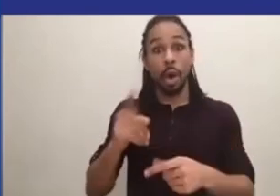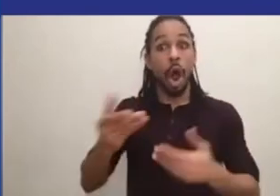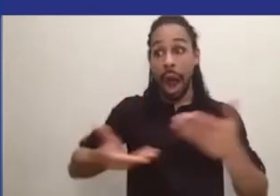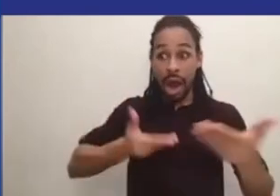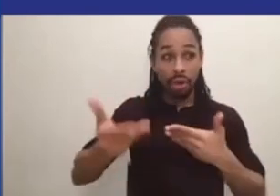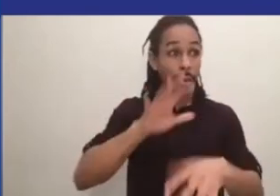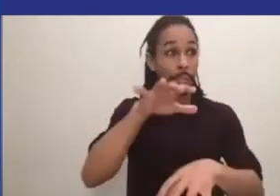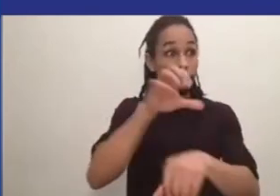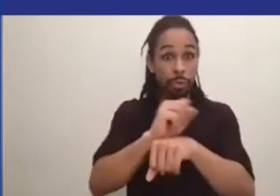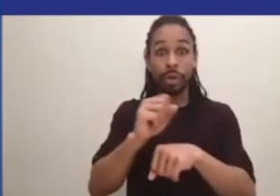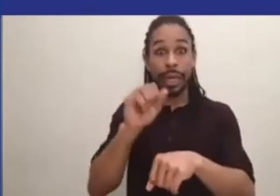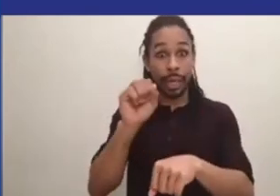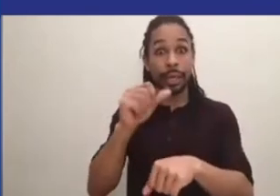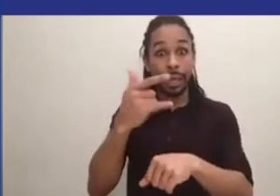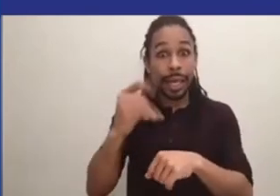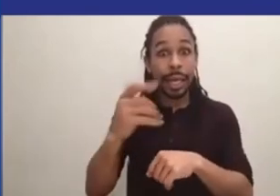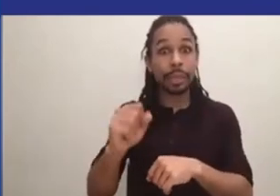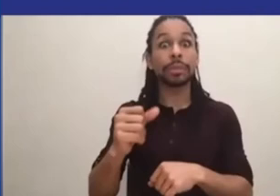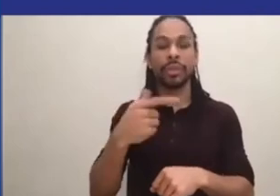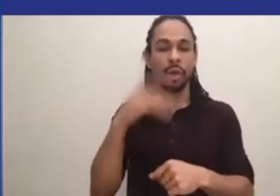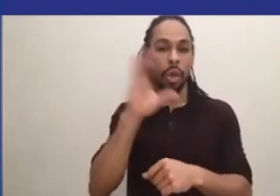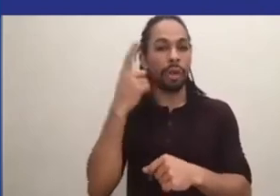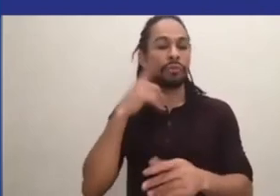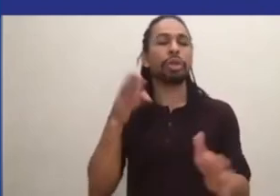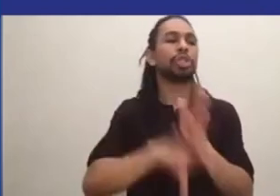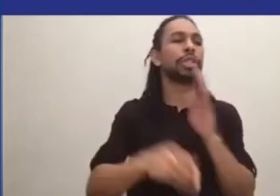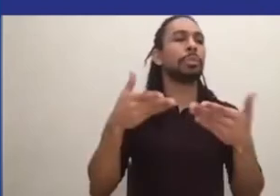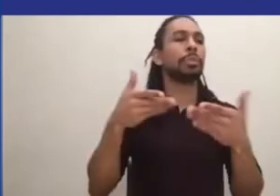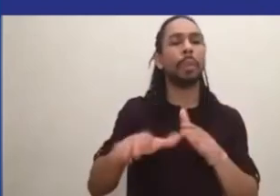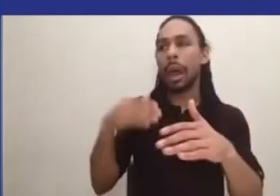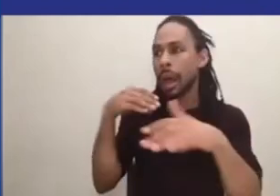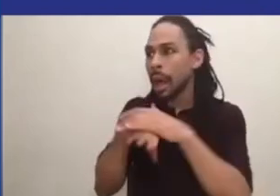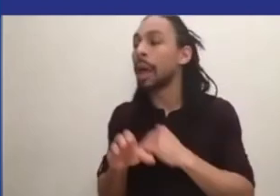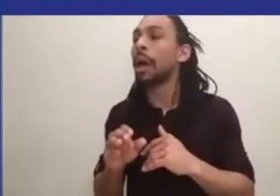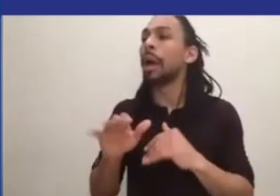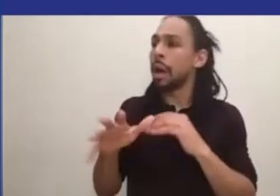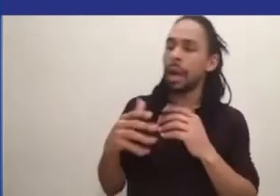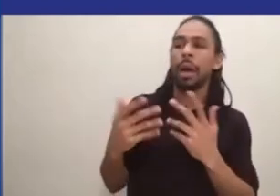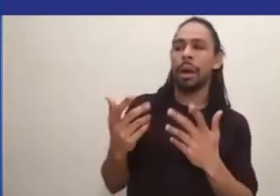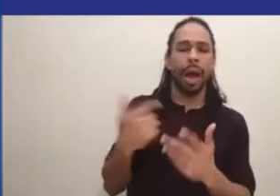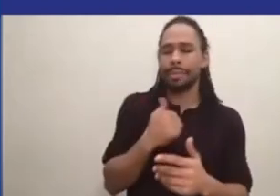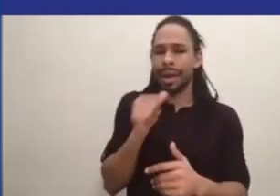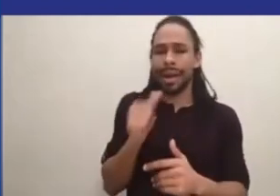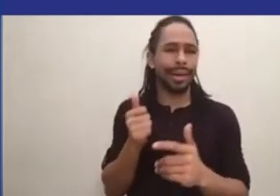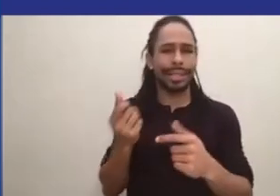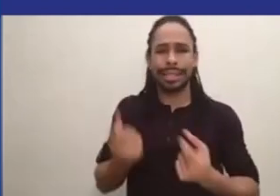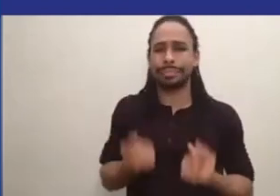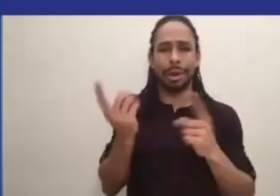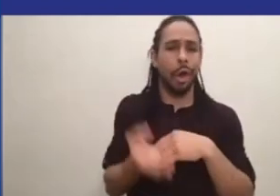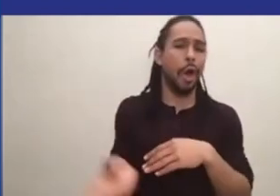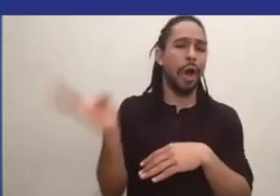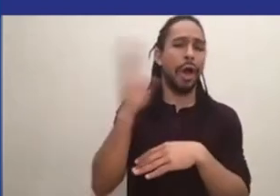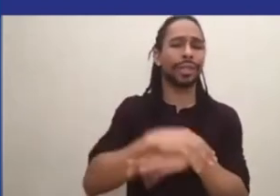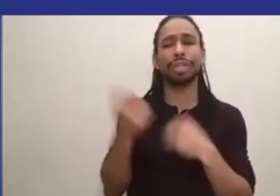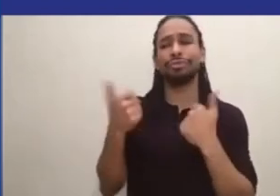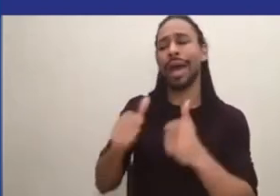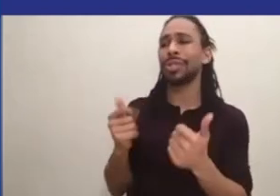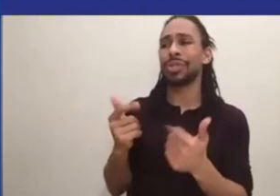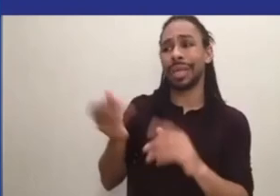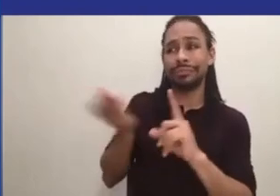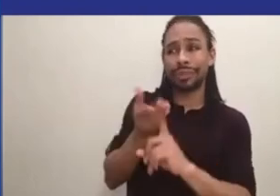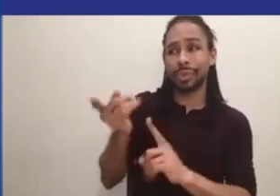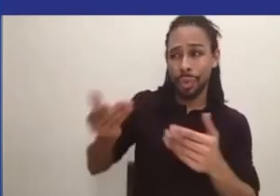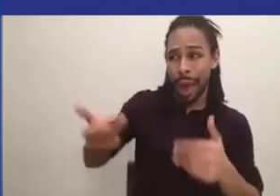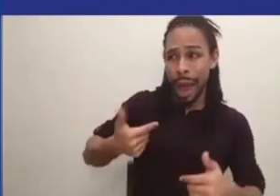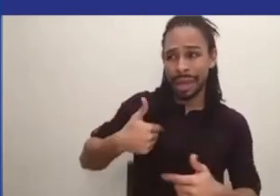for the cheap way out, I'm not going to spend an entire day explaining to you why you should hire me. I know why you should hire me. And this is, again,